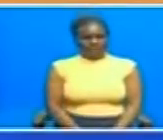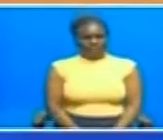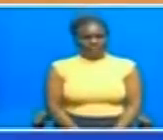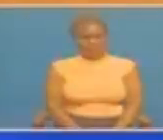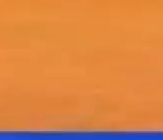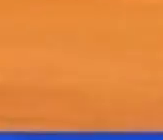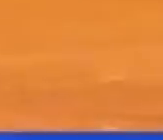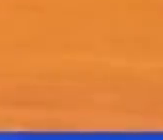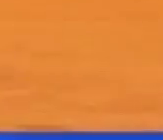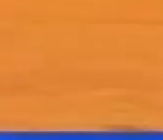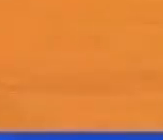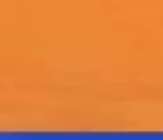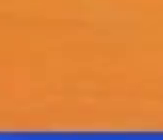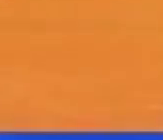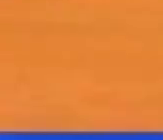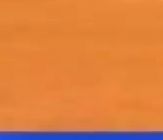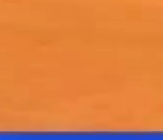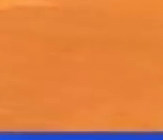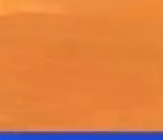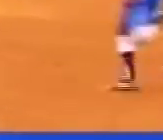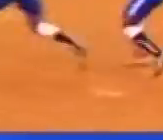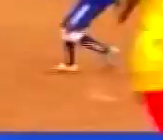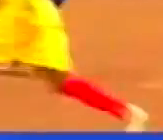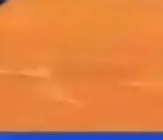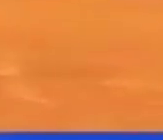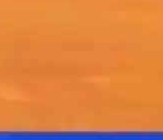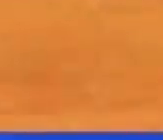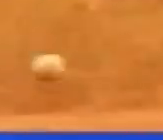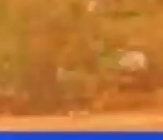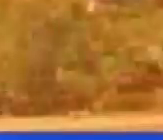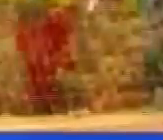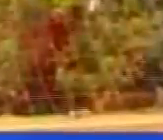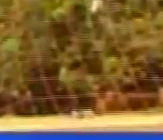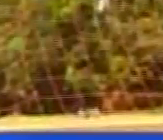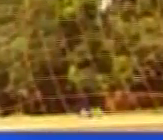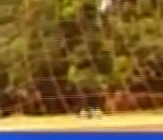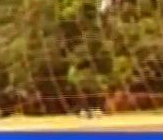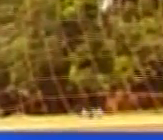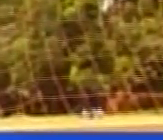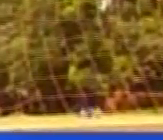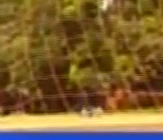Hey,